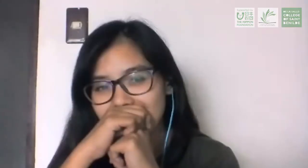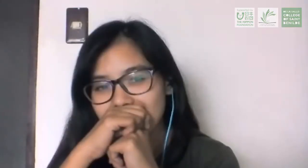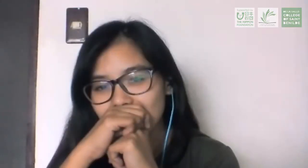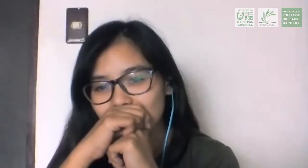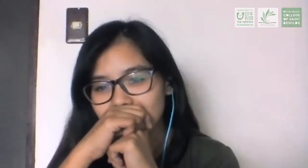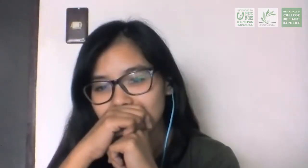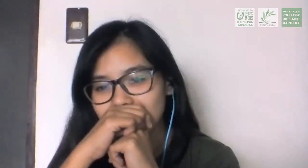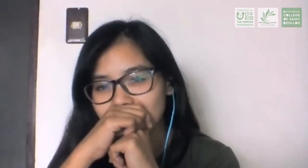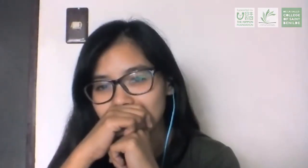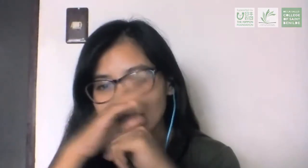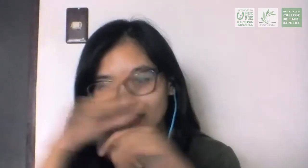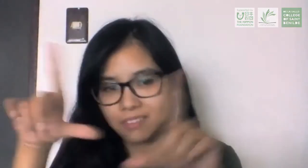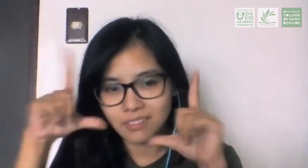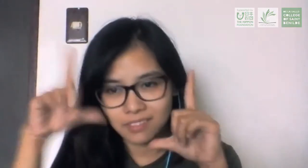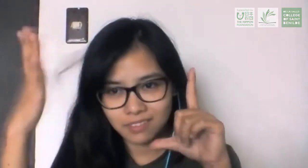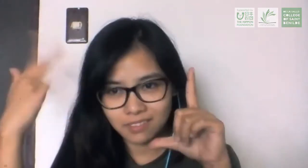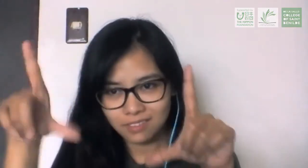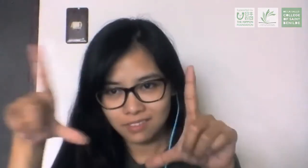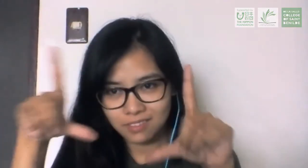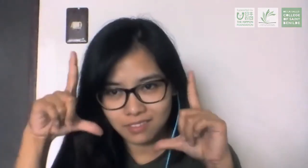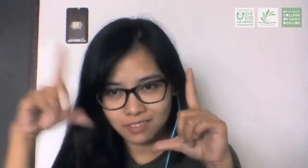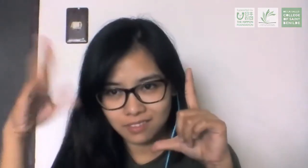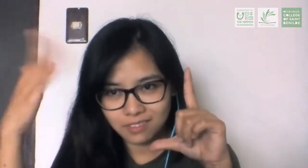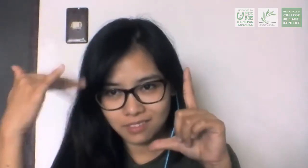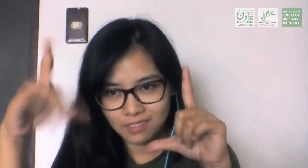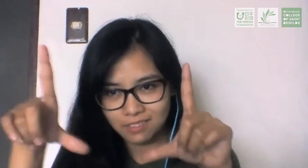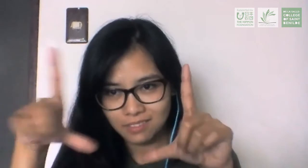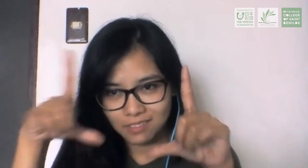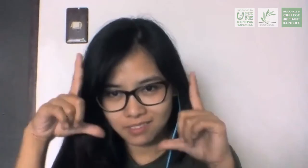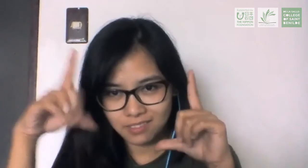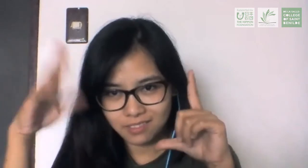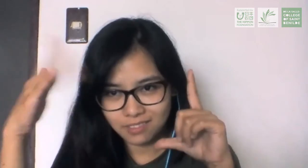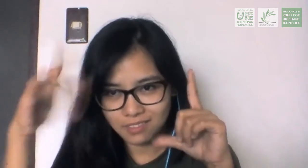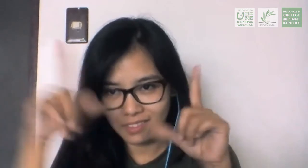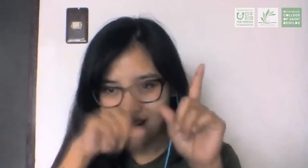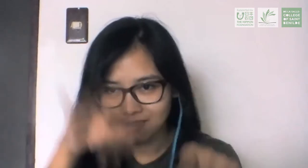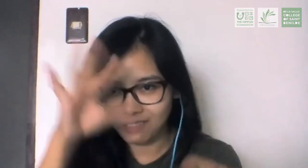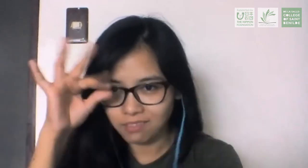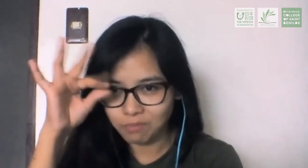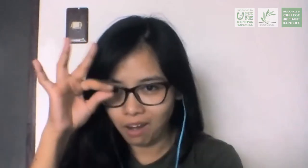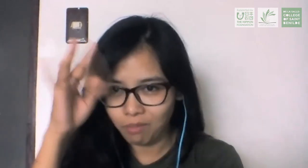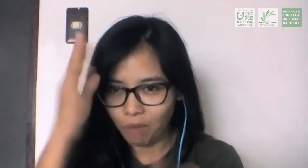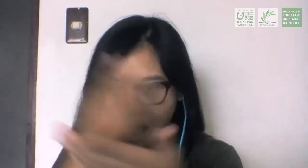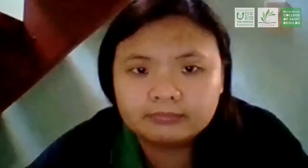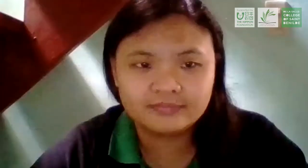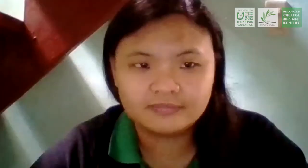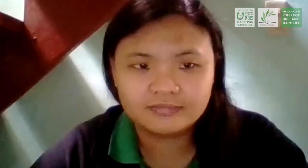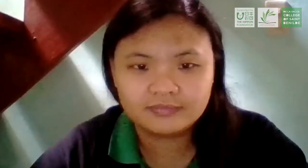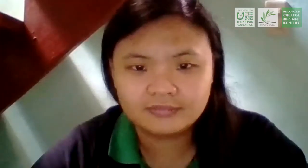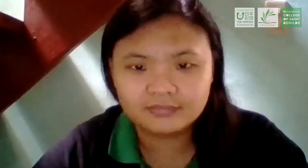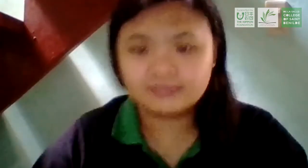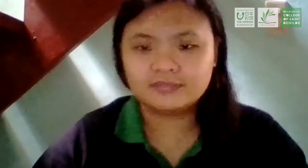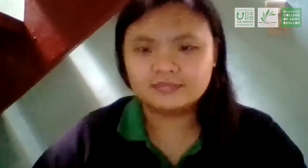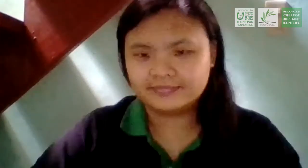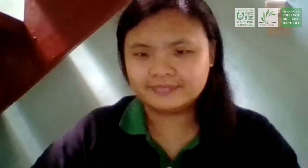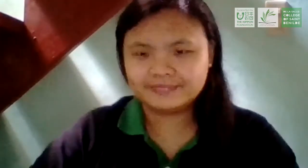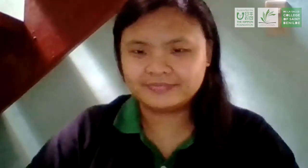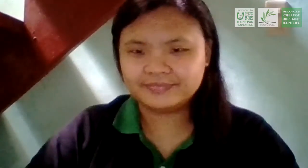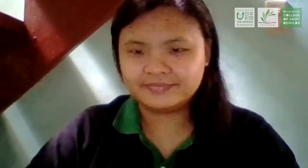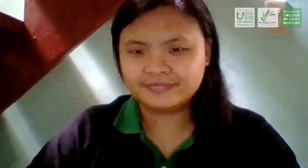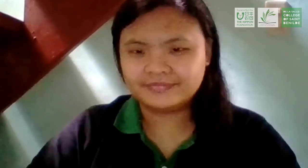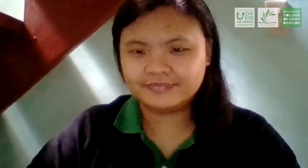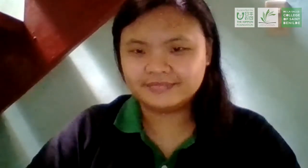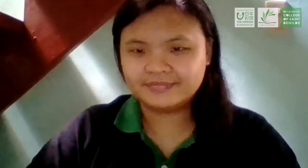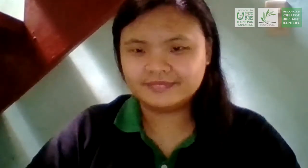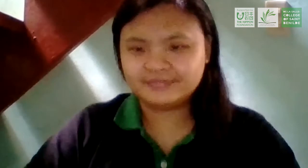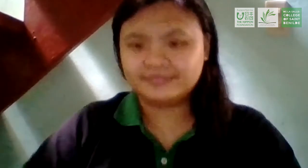Oh, me? Or Yami, either one? Because the answer, why? Why